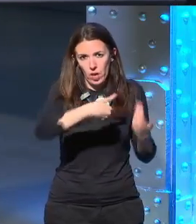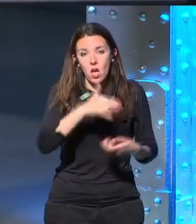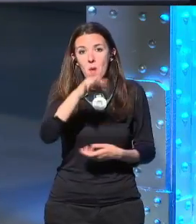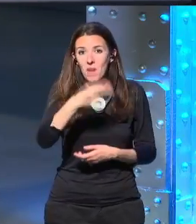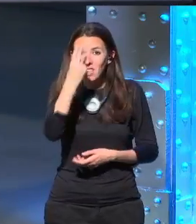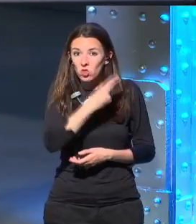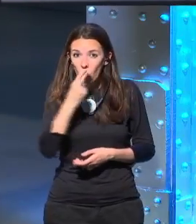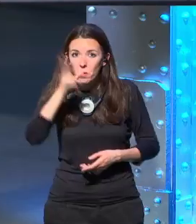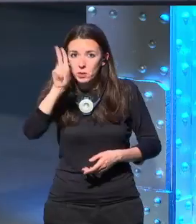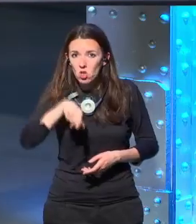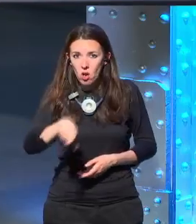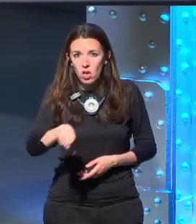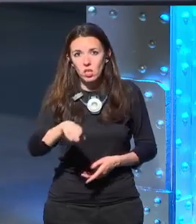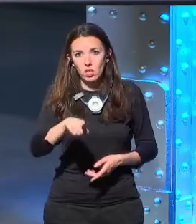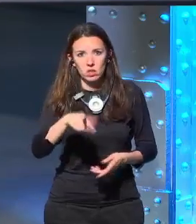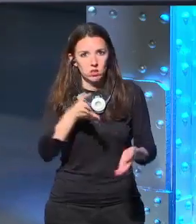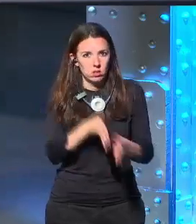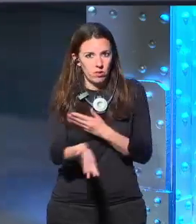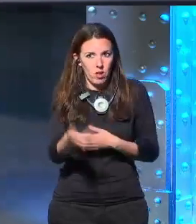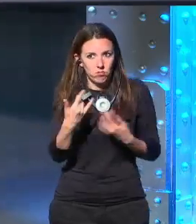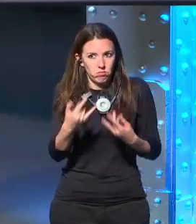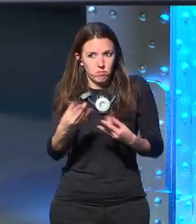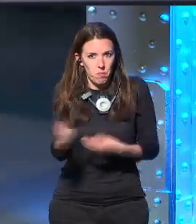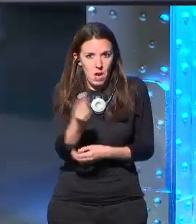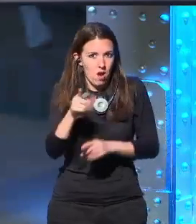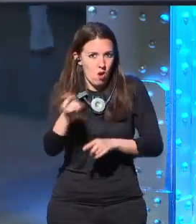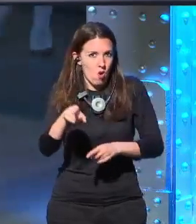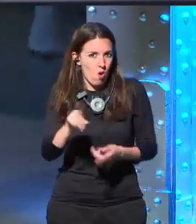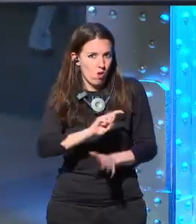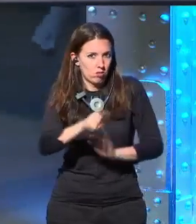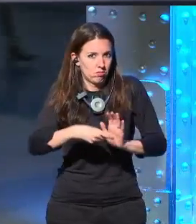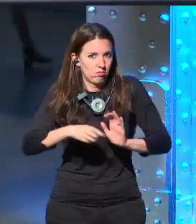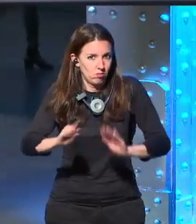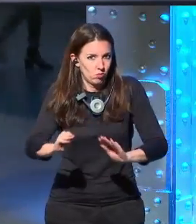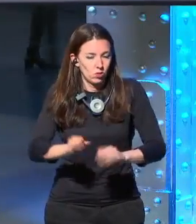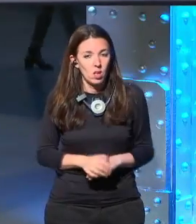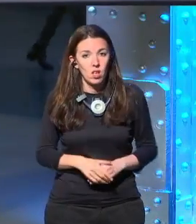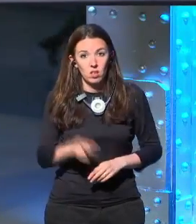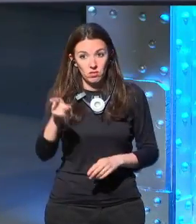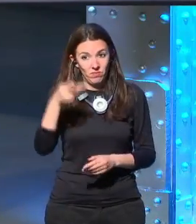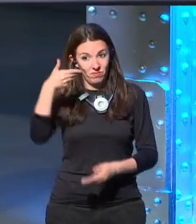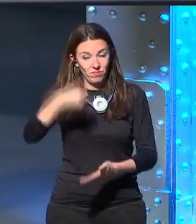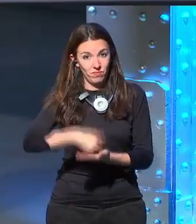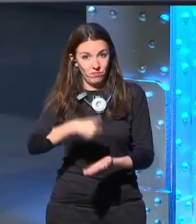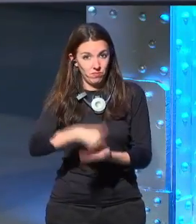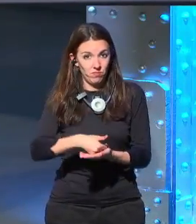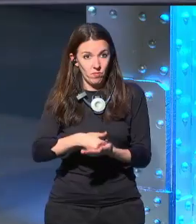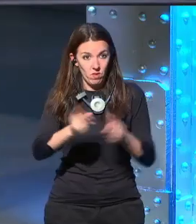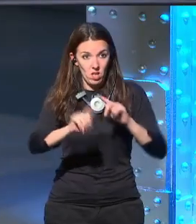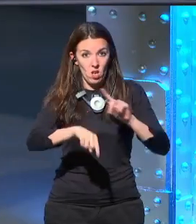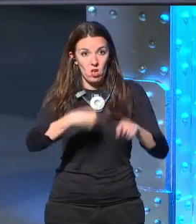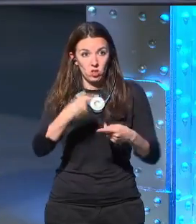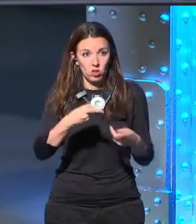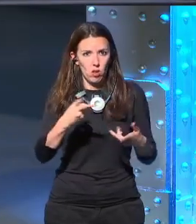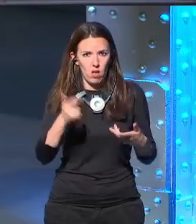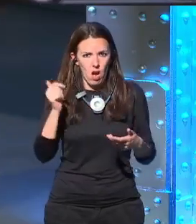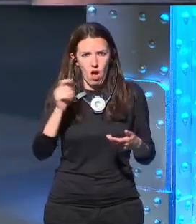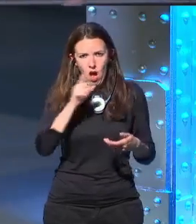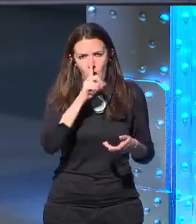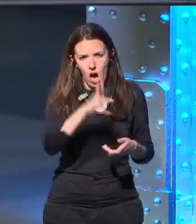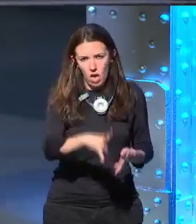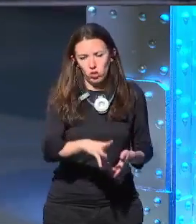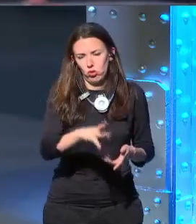impacted by the hurricane. He's fully committed, and this is one of the most attractive things of him. When he asked me,